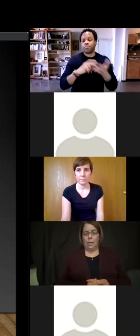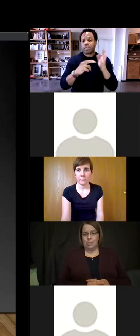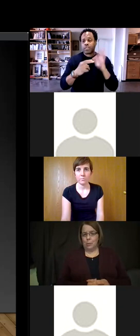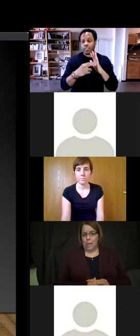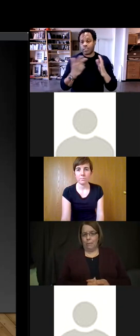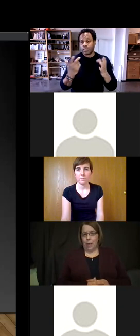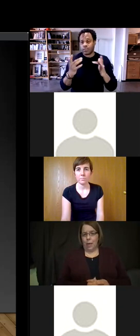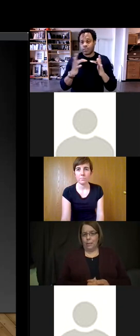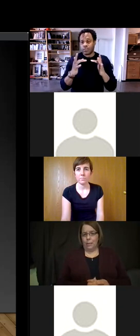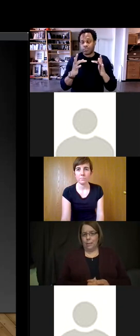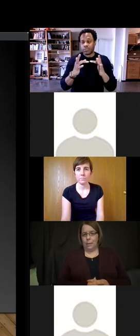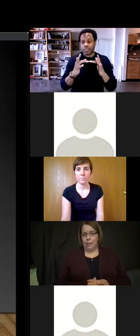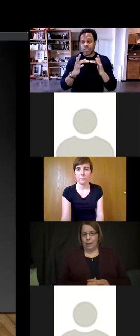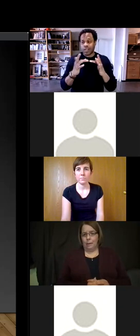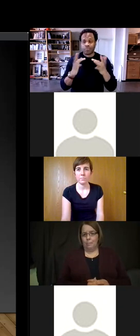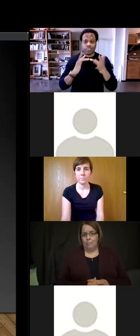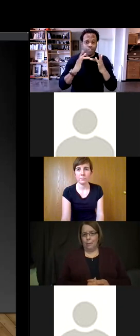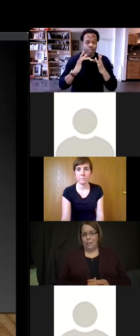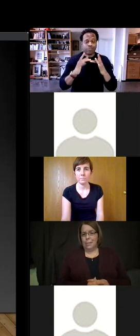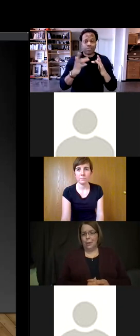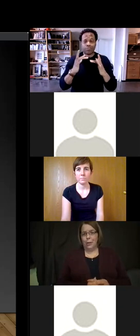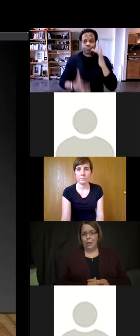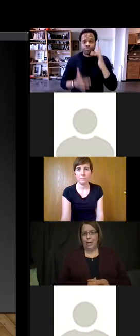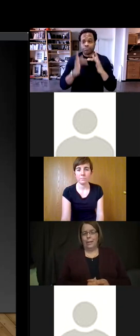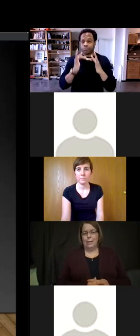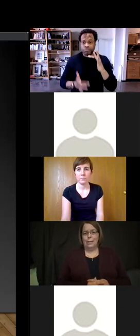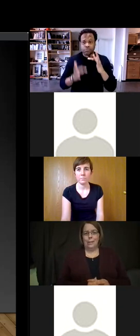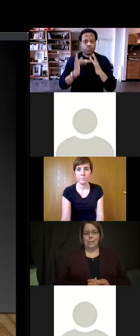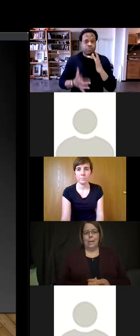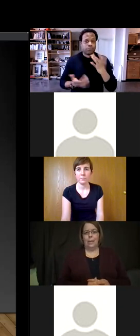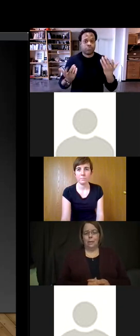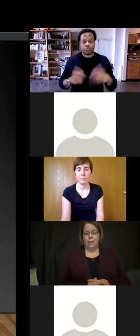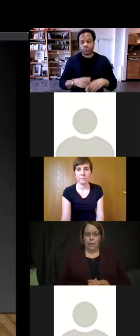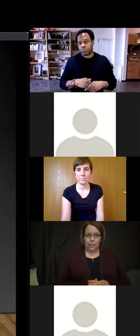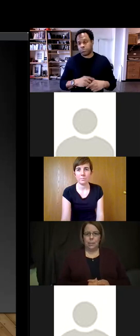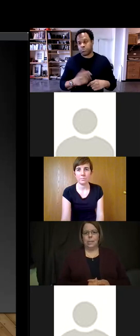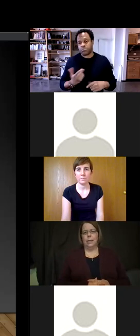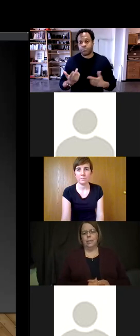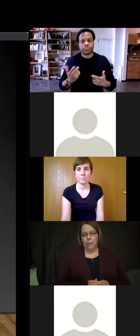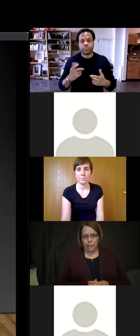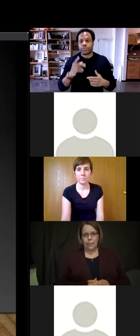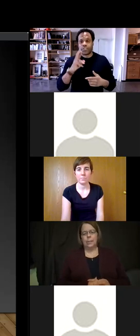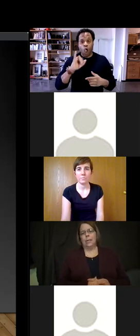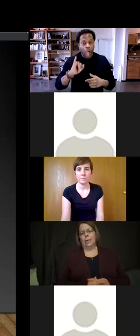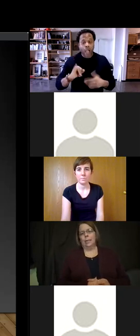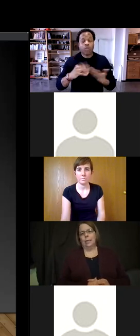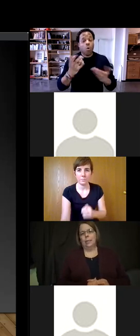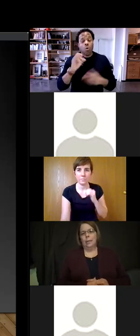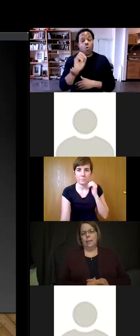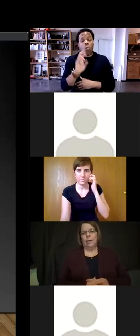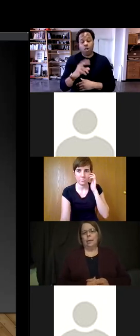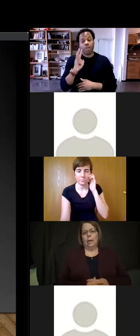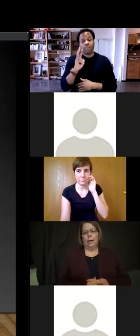If hospitals have that, it means their internet is like connecting, disconnecting, connecting,